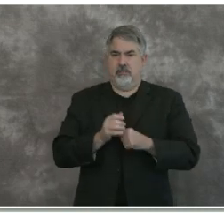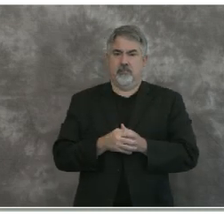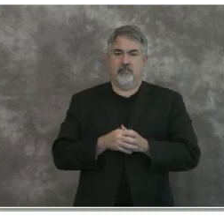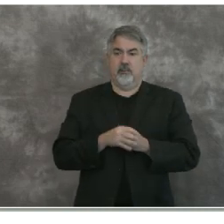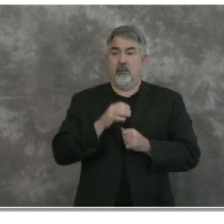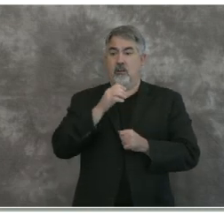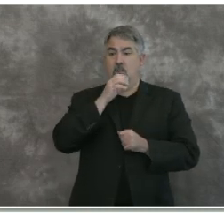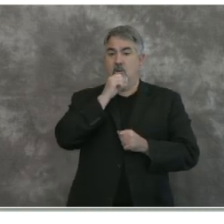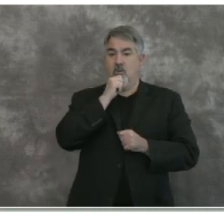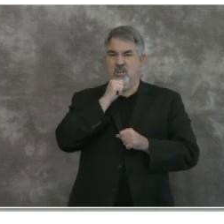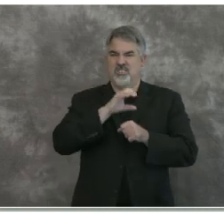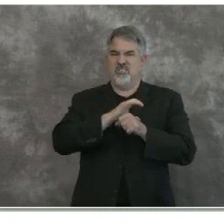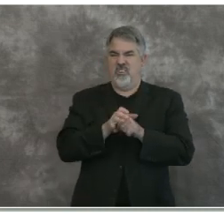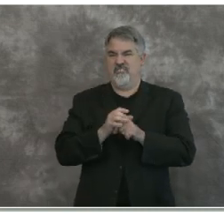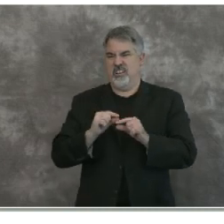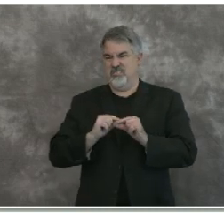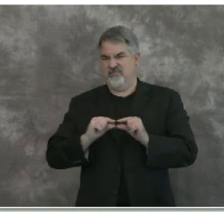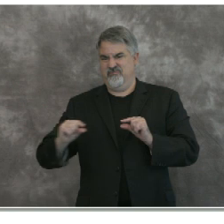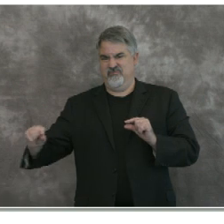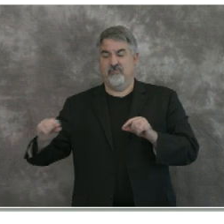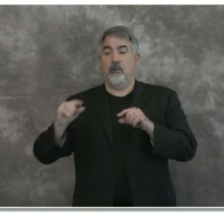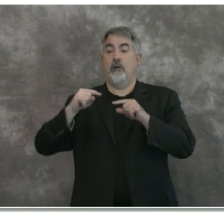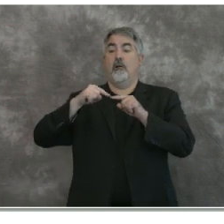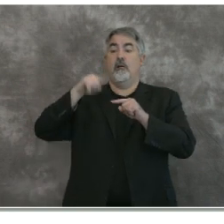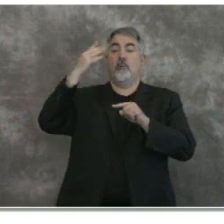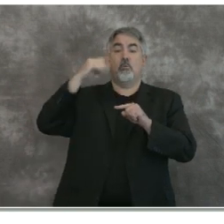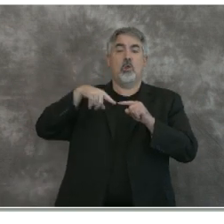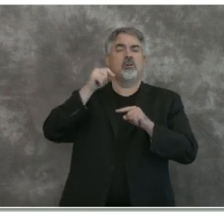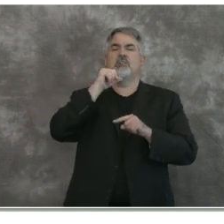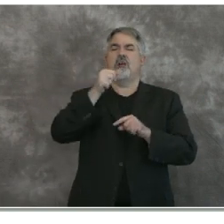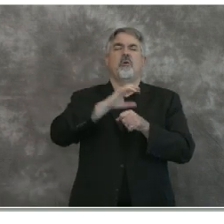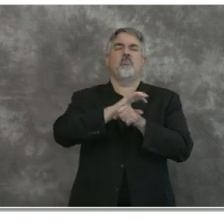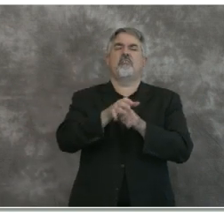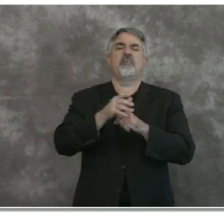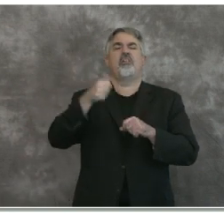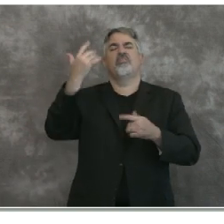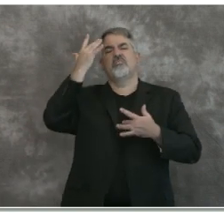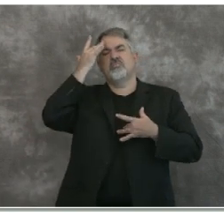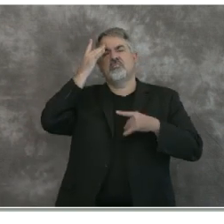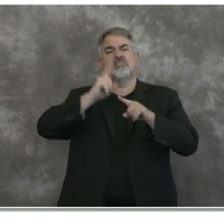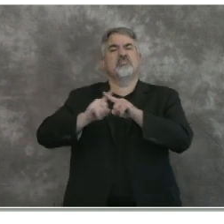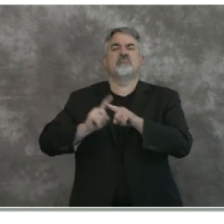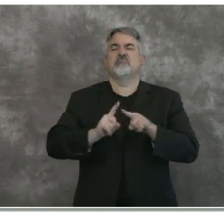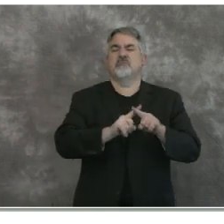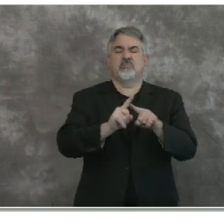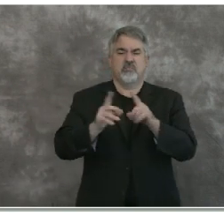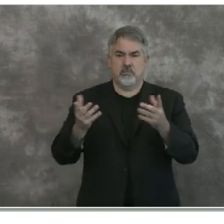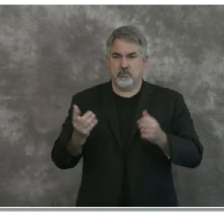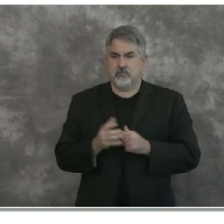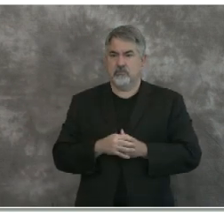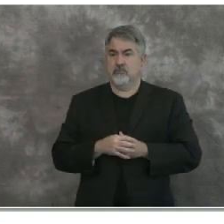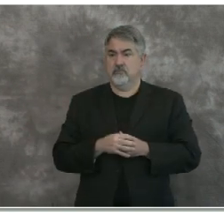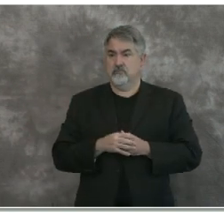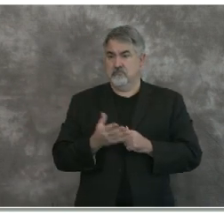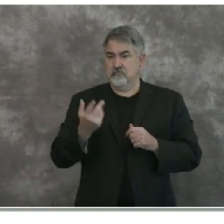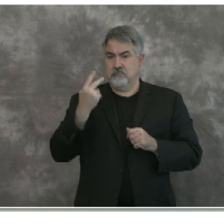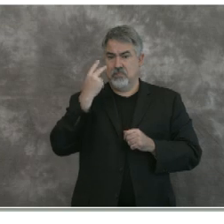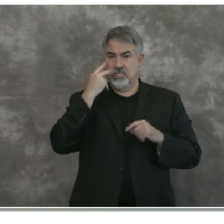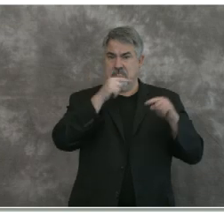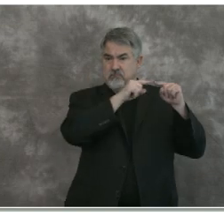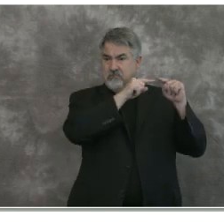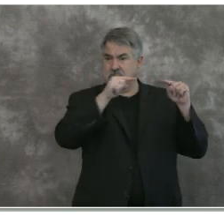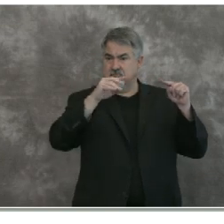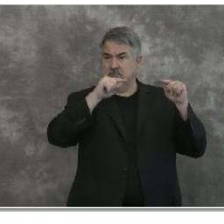and non-COVID-related hospital patients in the blue that you see right there. And again, generally very flat. Our